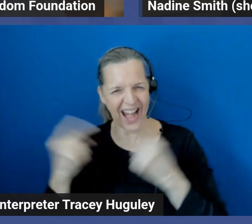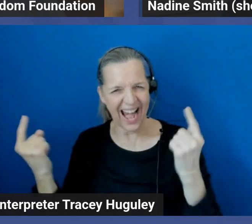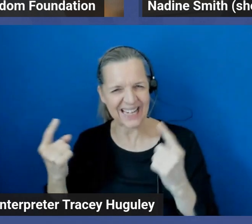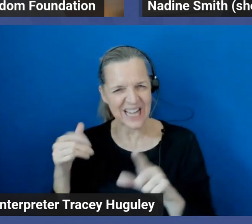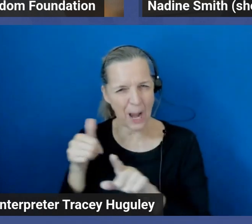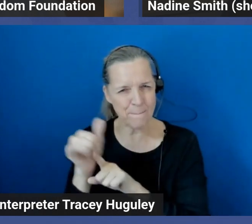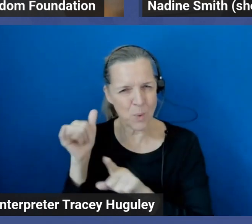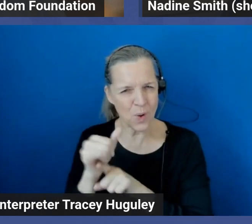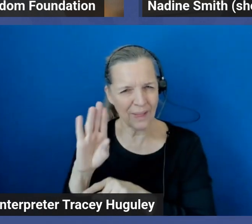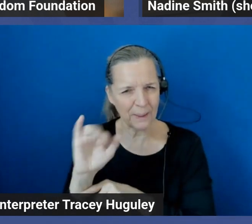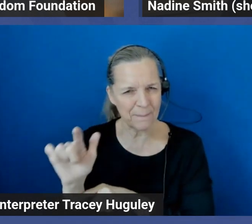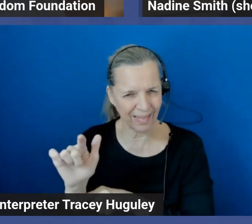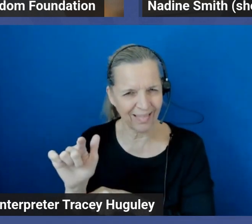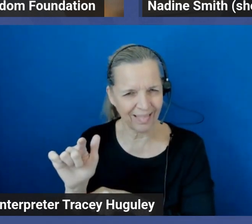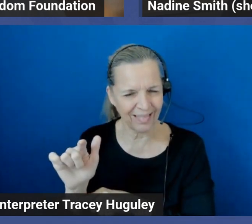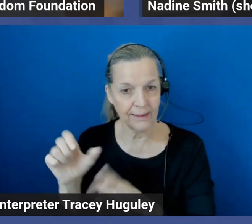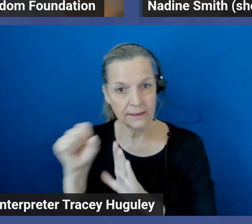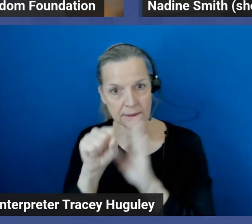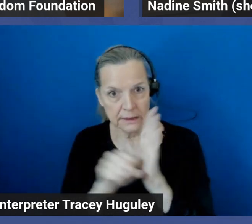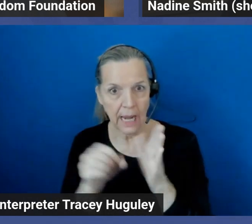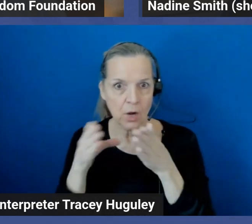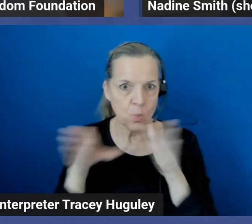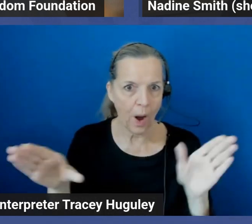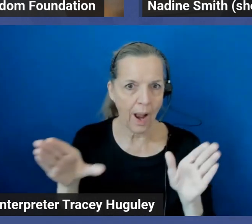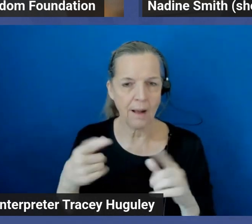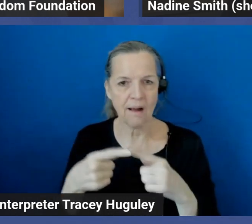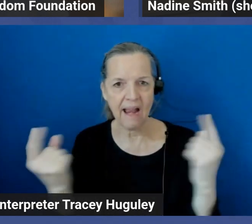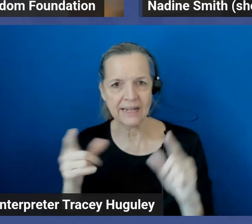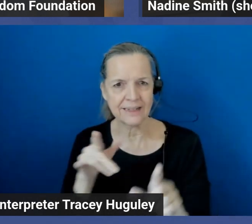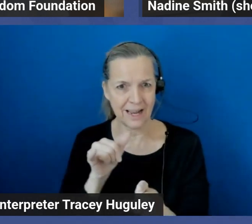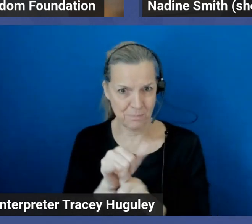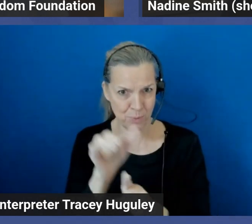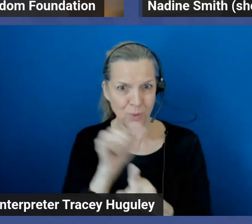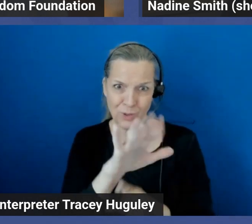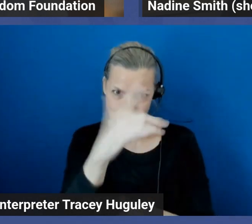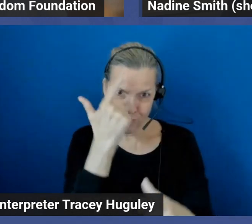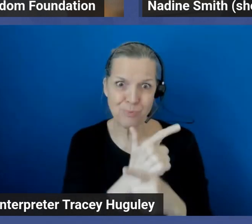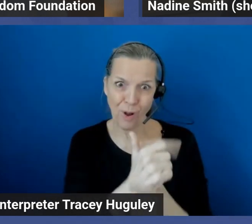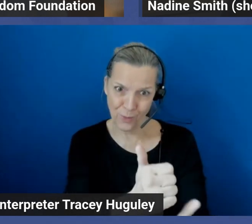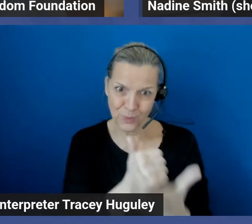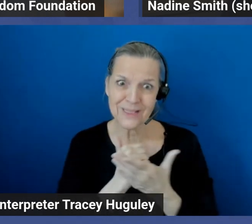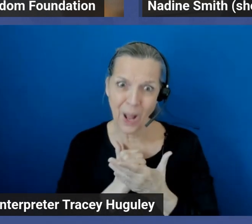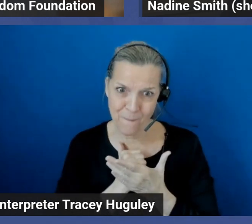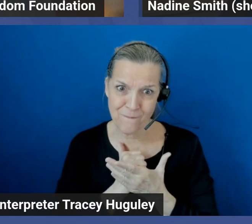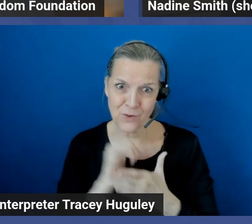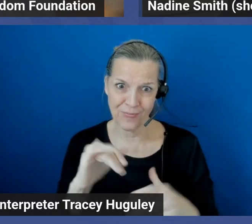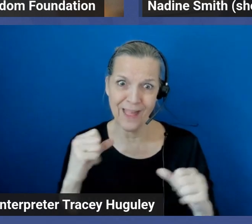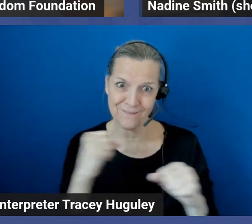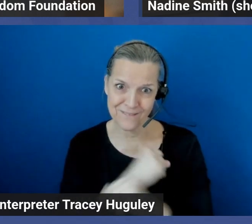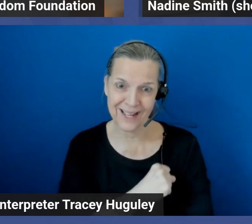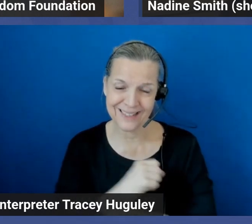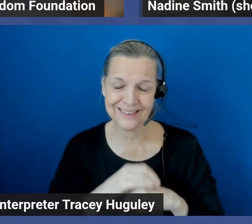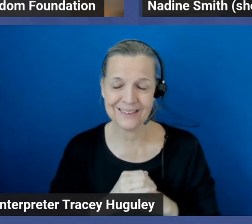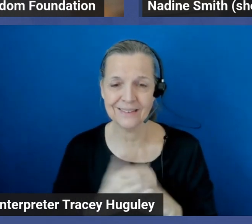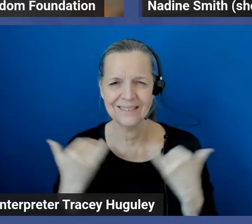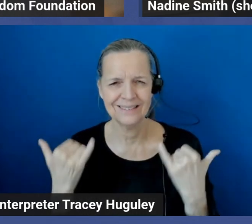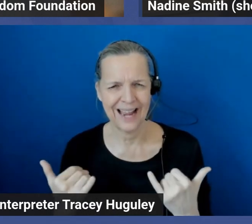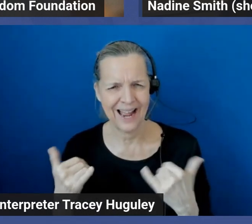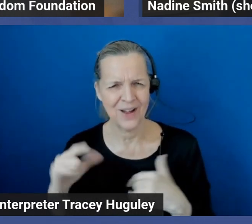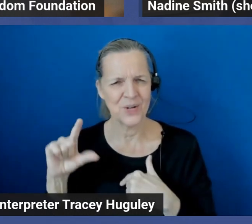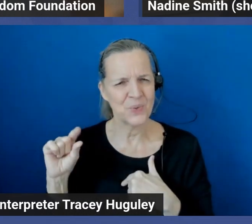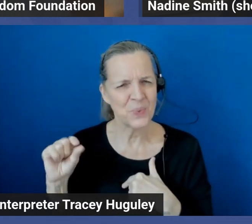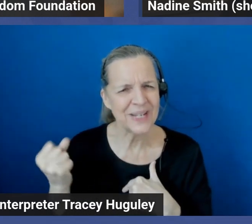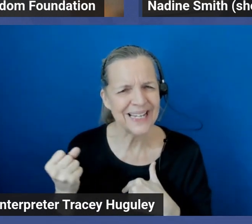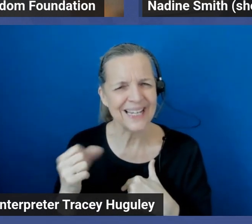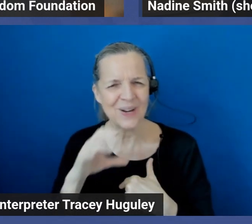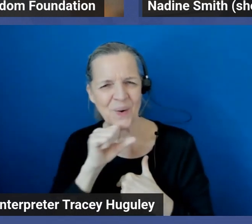bill, a statewide anti-bullying bill. And your brother was very helpful to us in that fight. And now they're in their 20s,